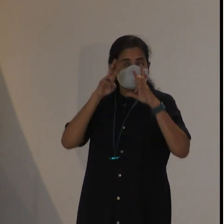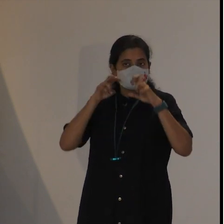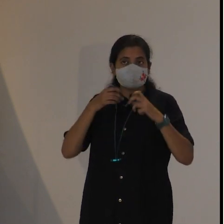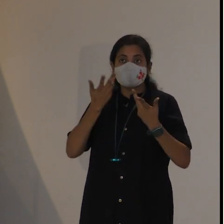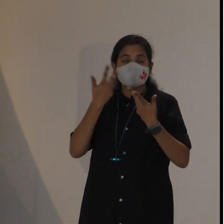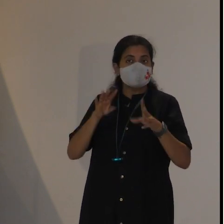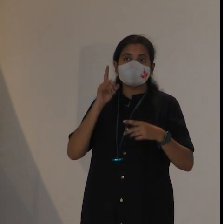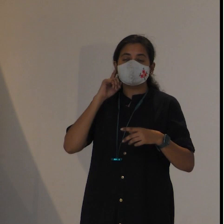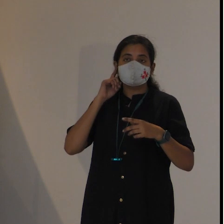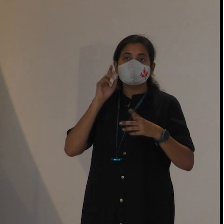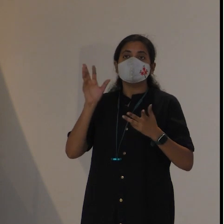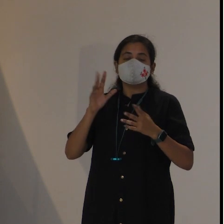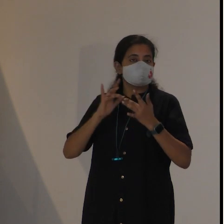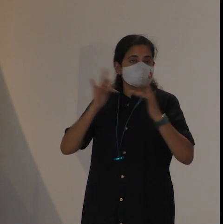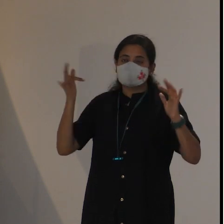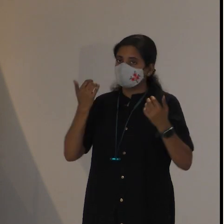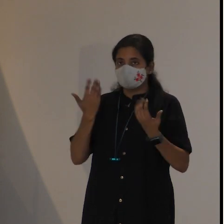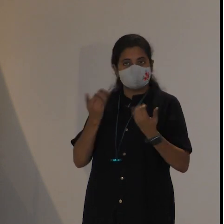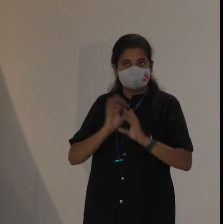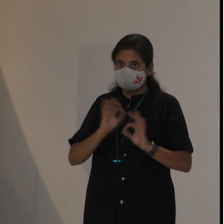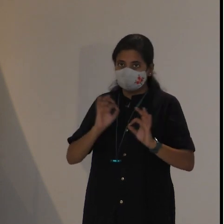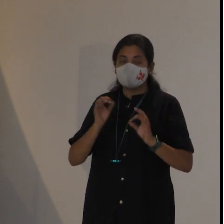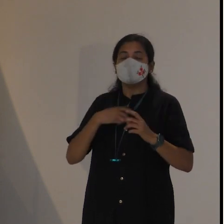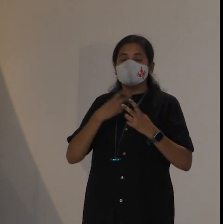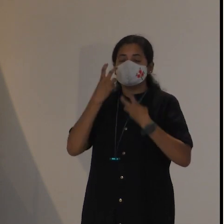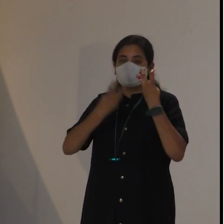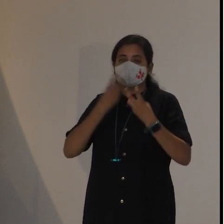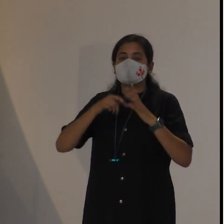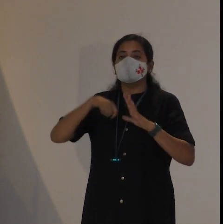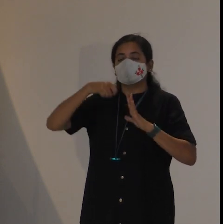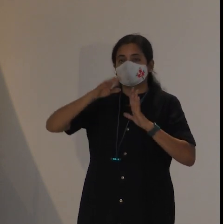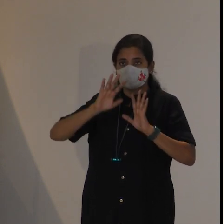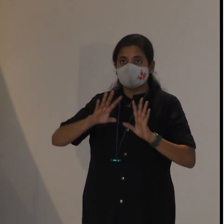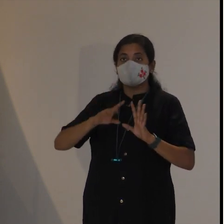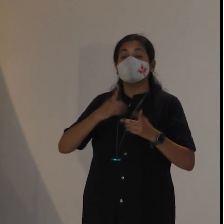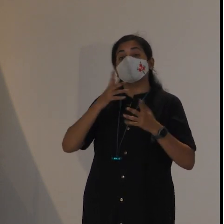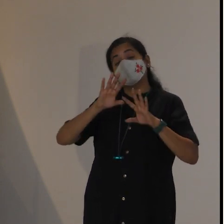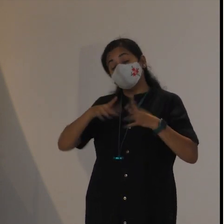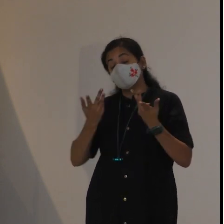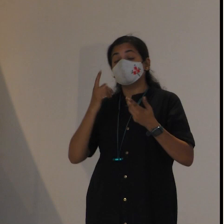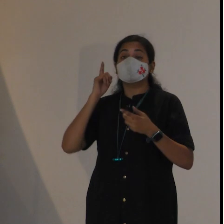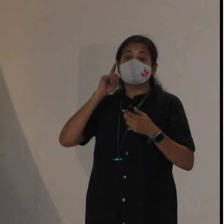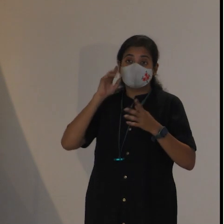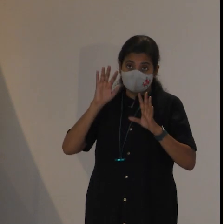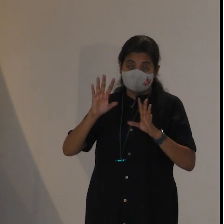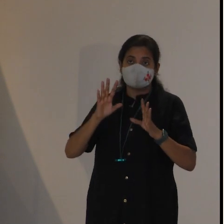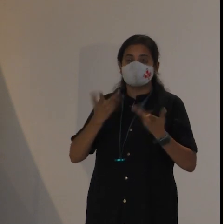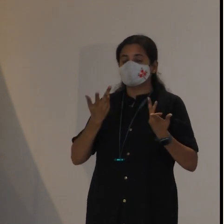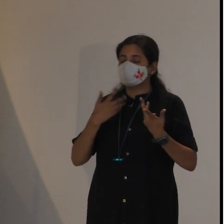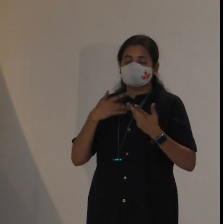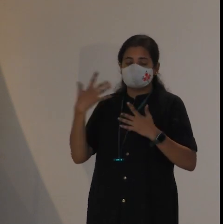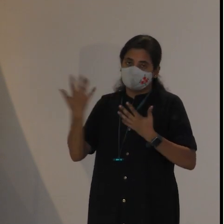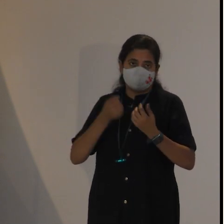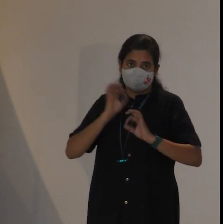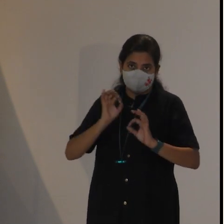any recordings of the sound on the internet. We searched for videos of church services, and even there the audio of this particular sound was not very